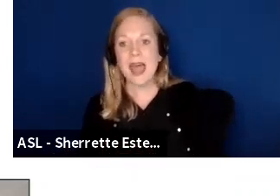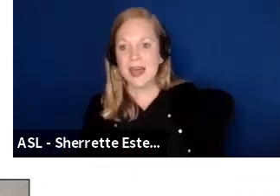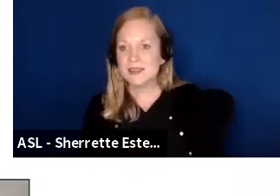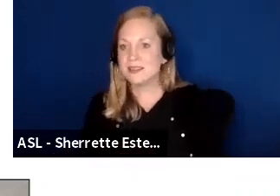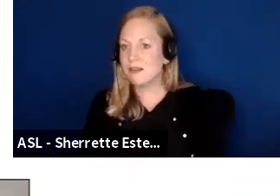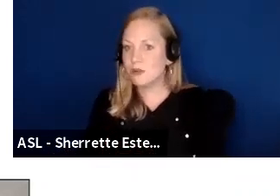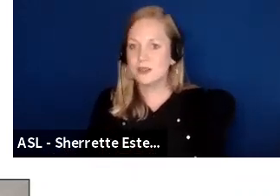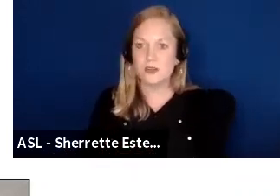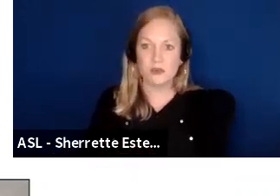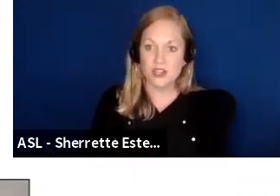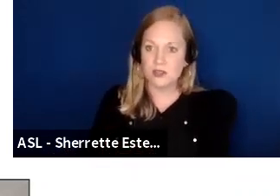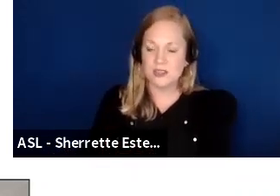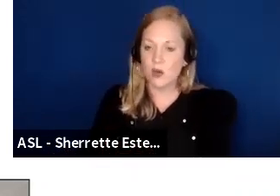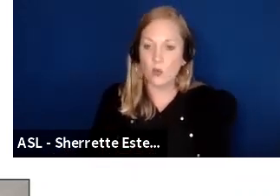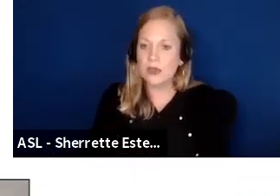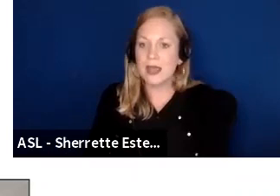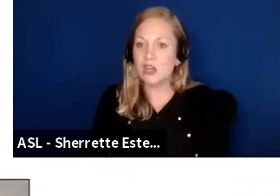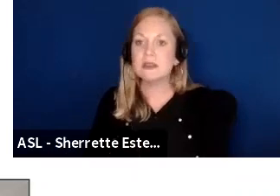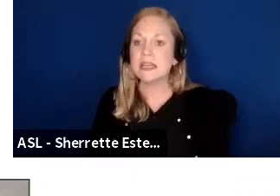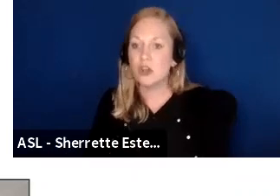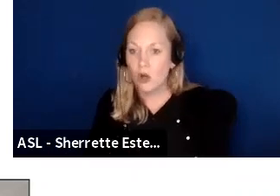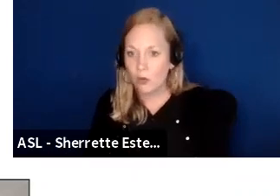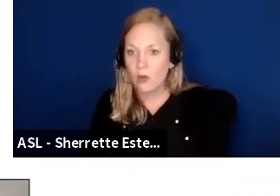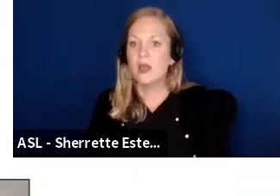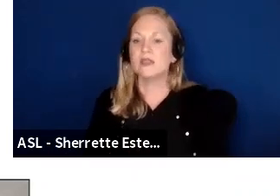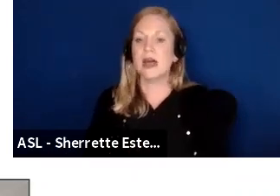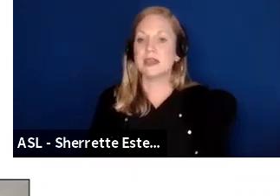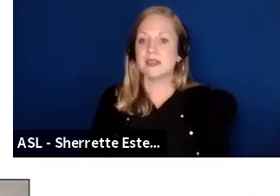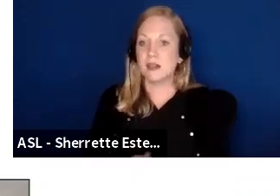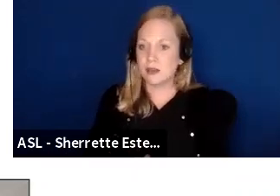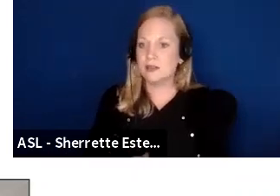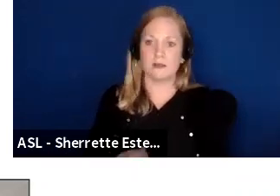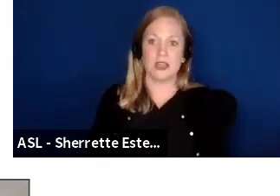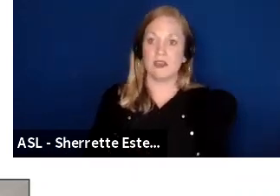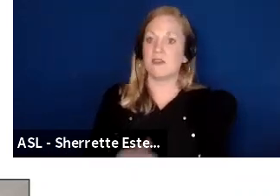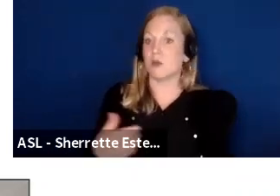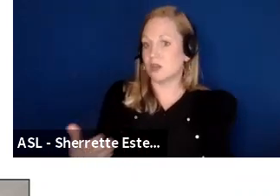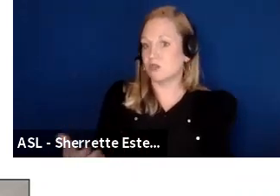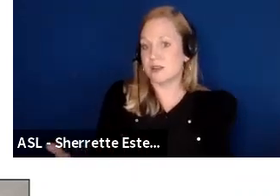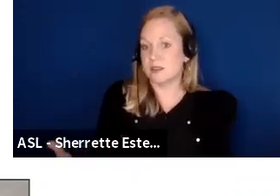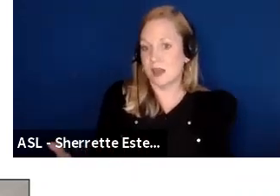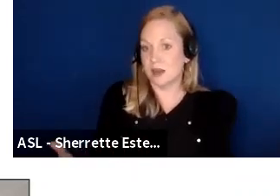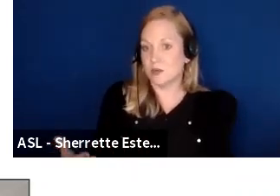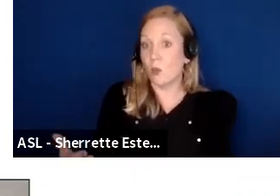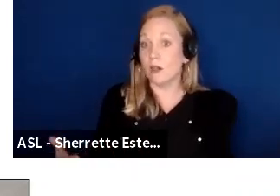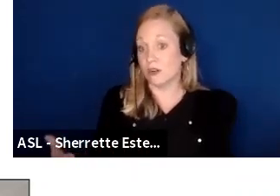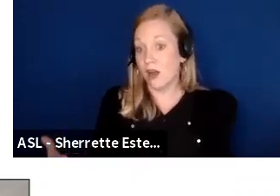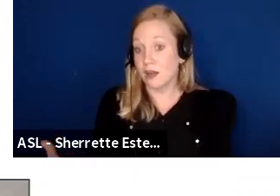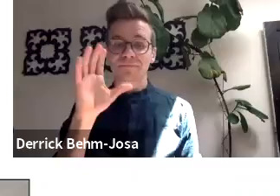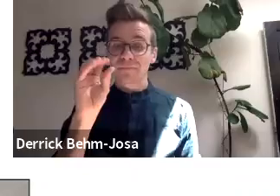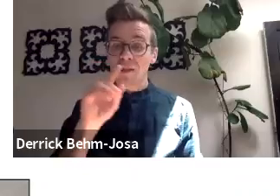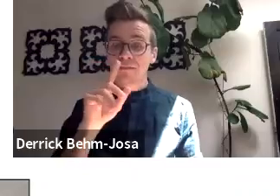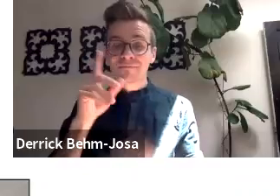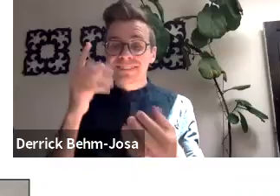community has several considerations that we inherently know that can tell us if a restaurant is designed well or